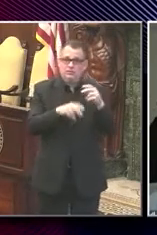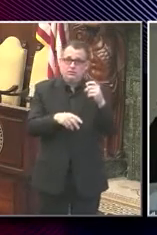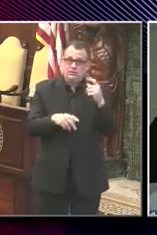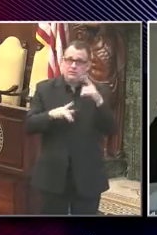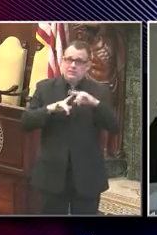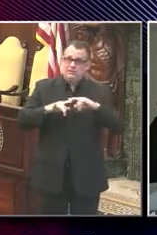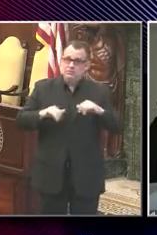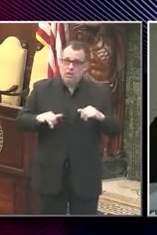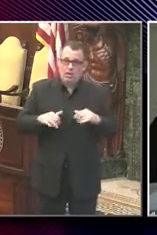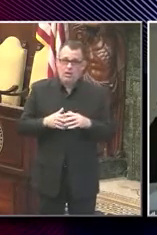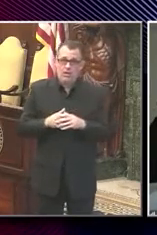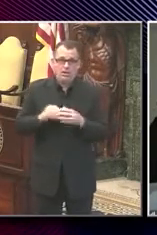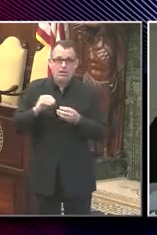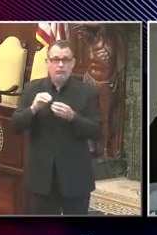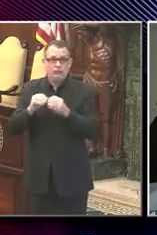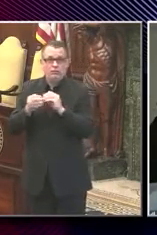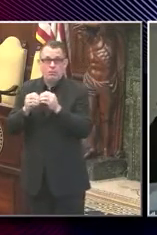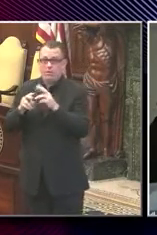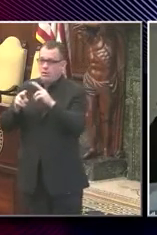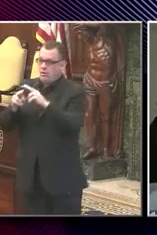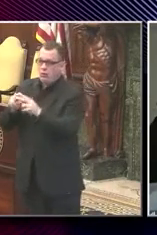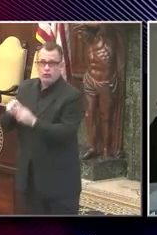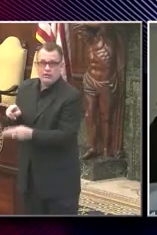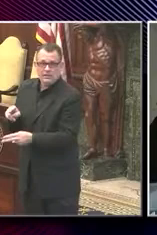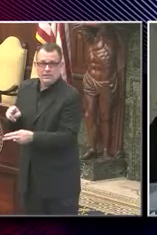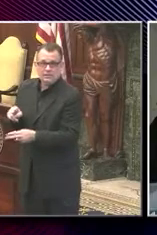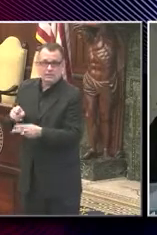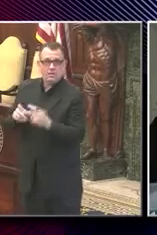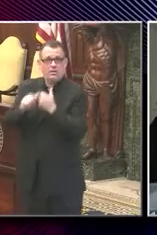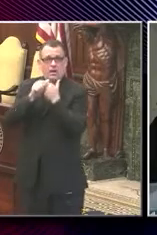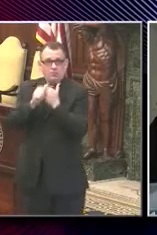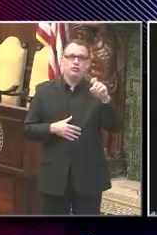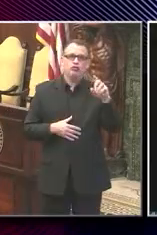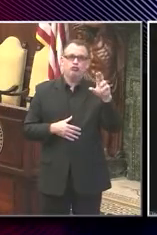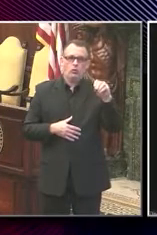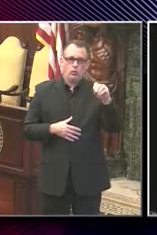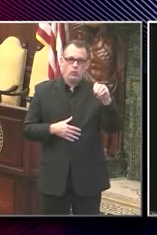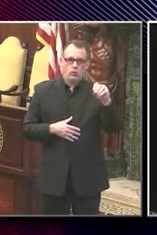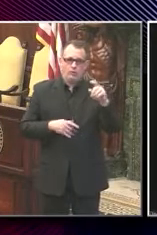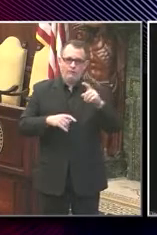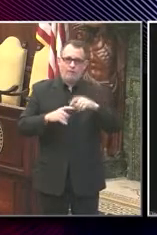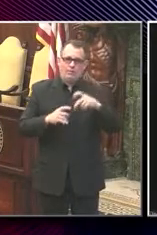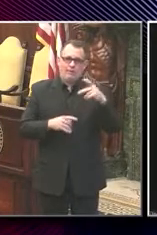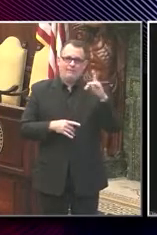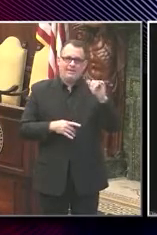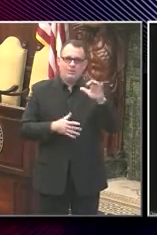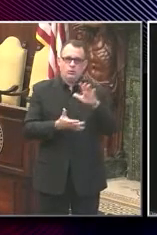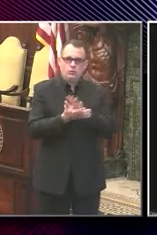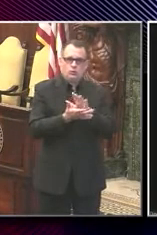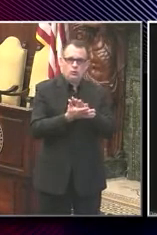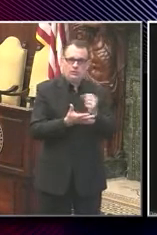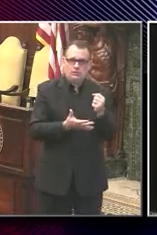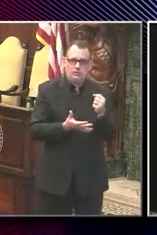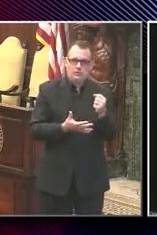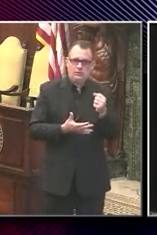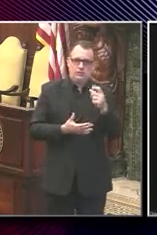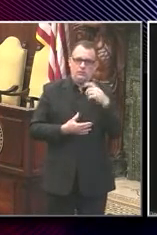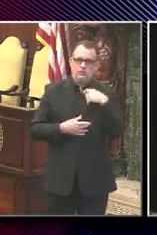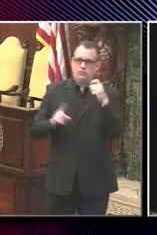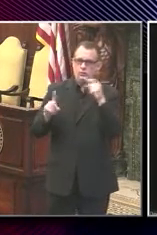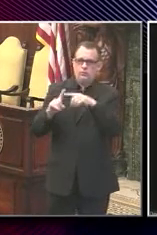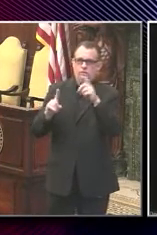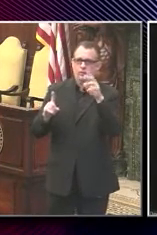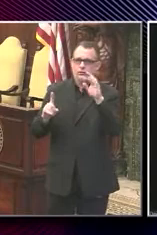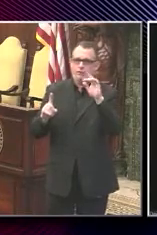lower rates and people are much more compliant with wearing their masks. Question is for Dr. Farley. Dr. Farley, what is your